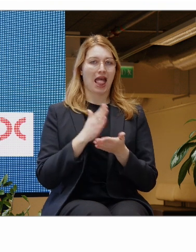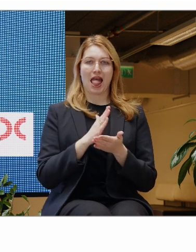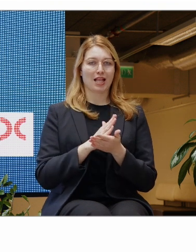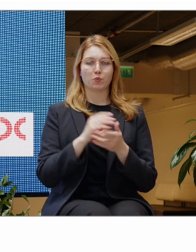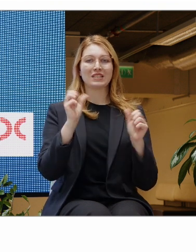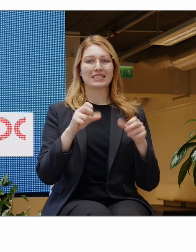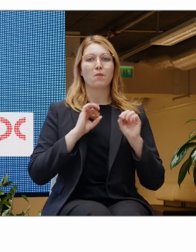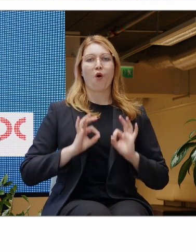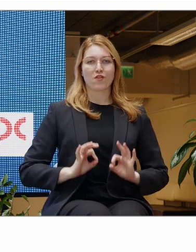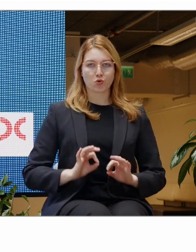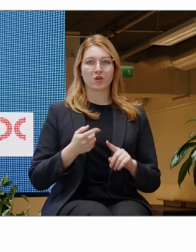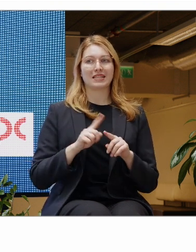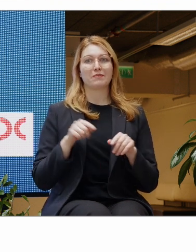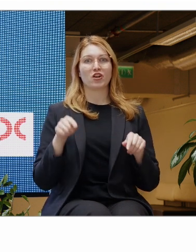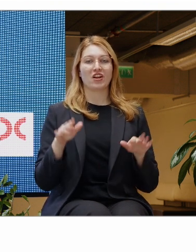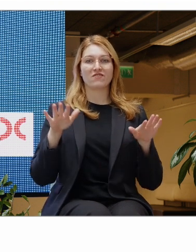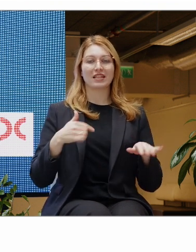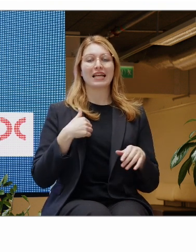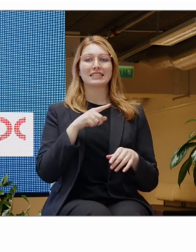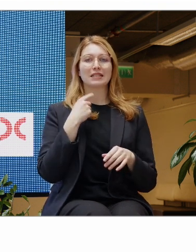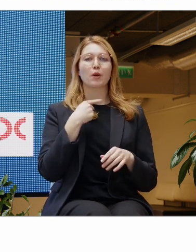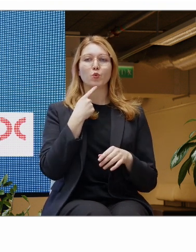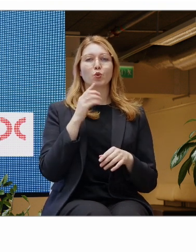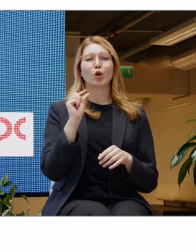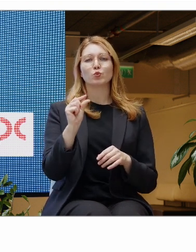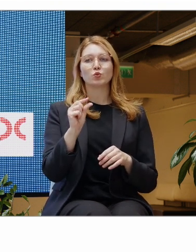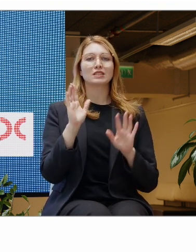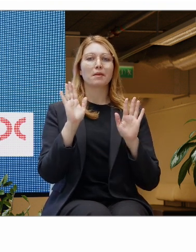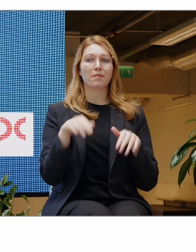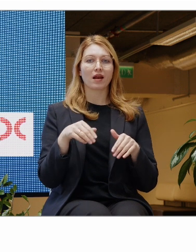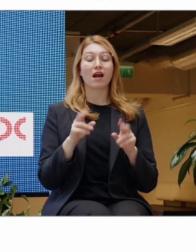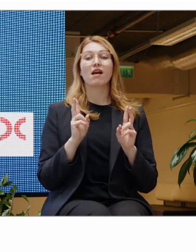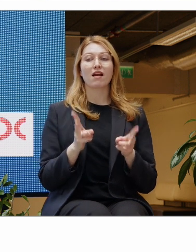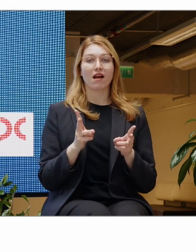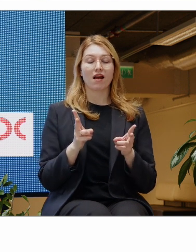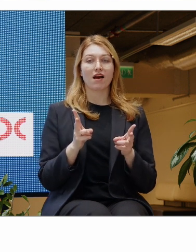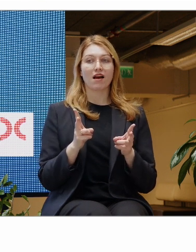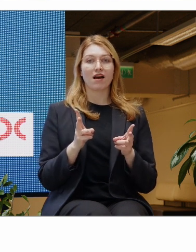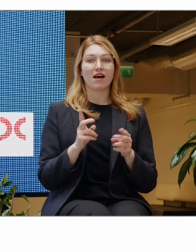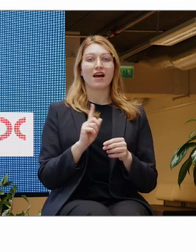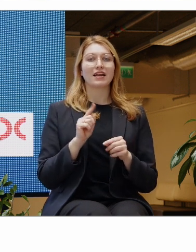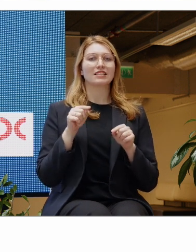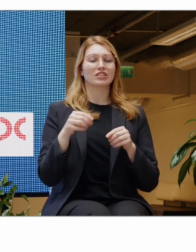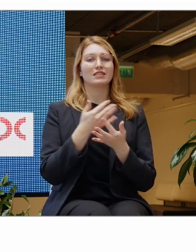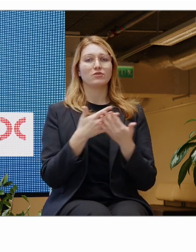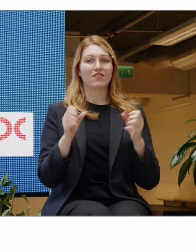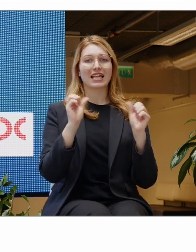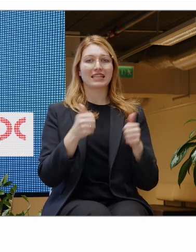what's brought me to this space. And I want to talk to you a little bit about how I came into the inclusive design